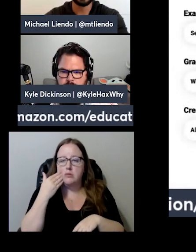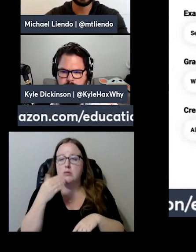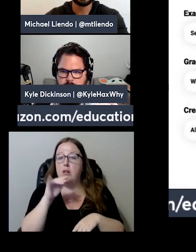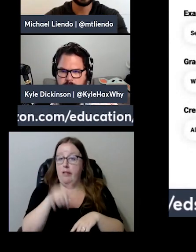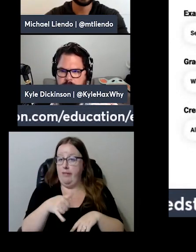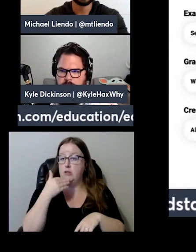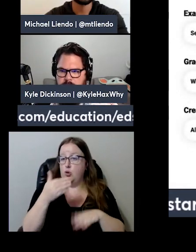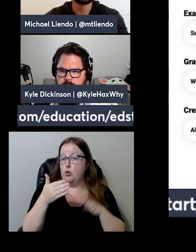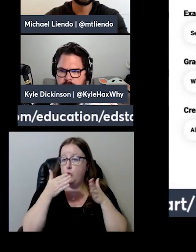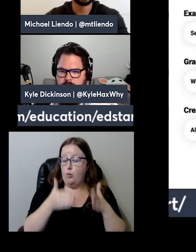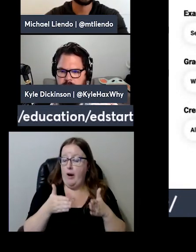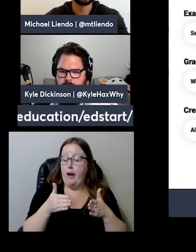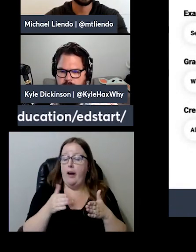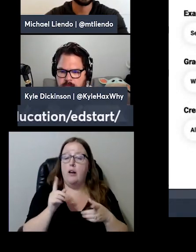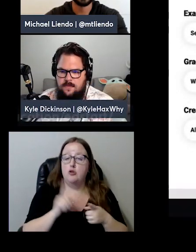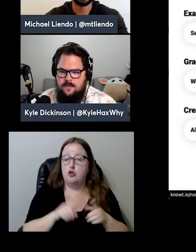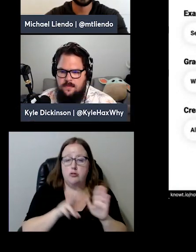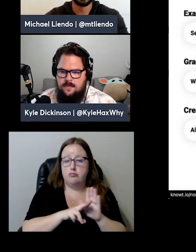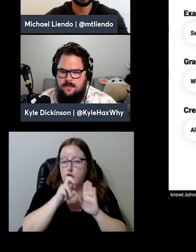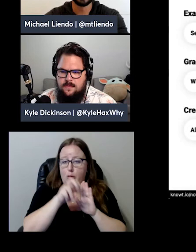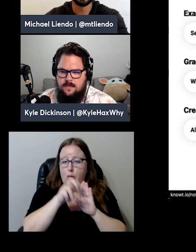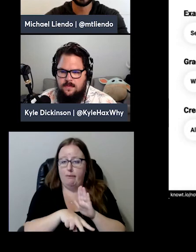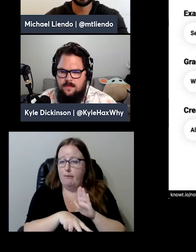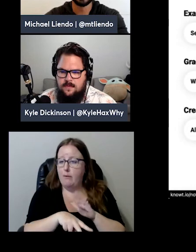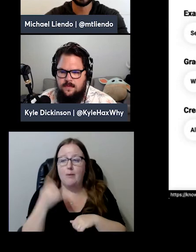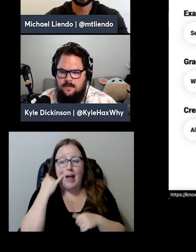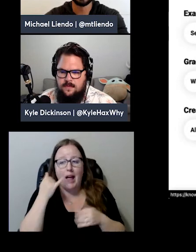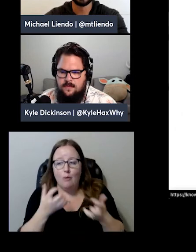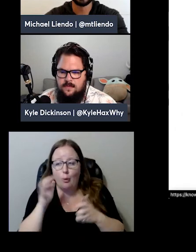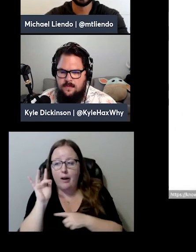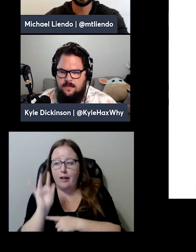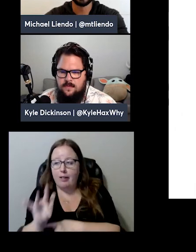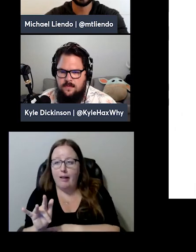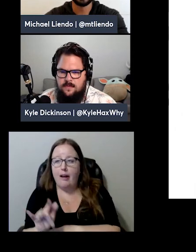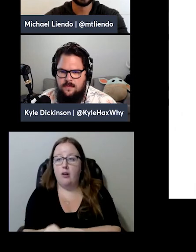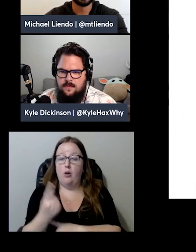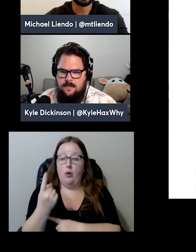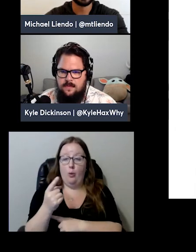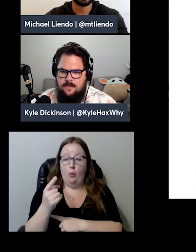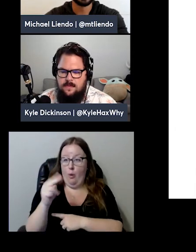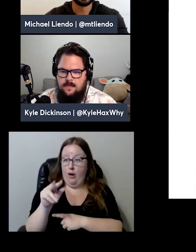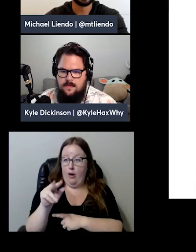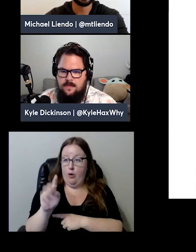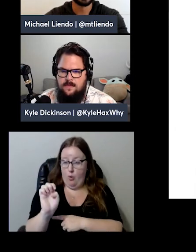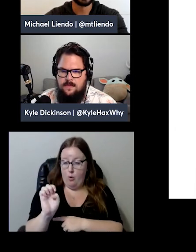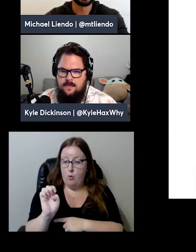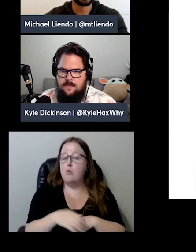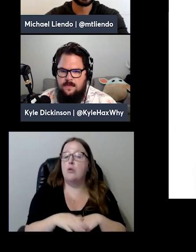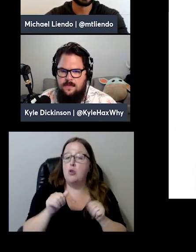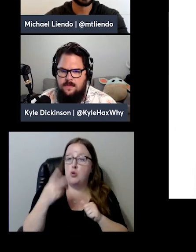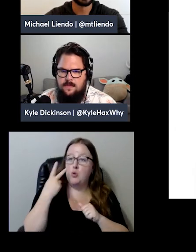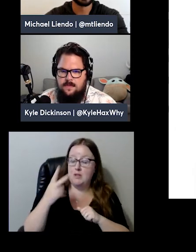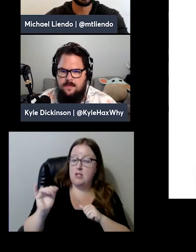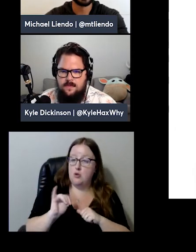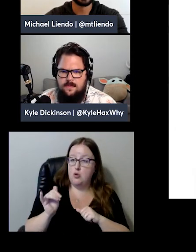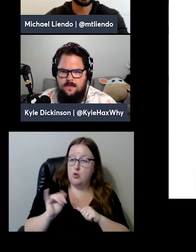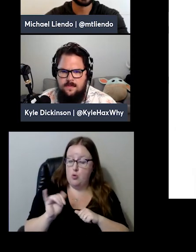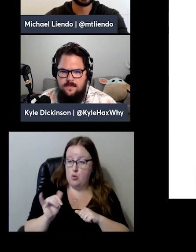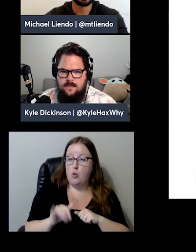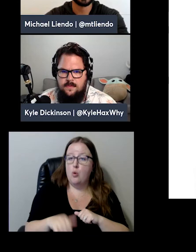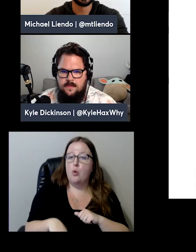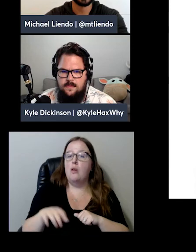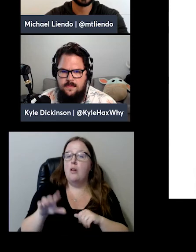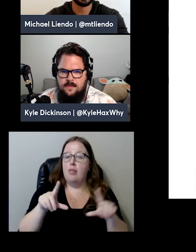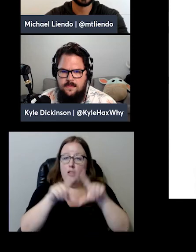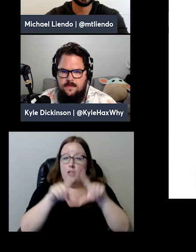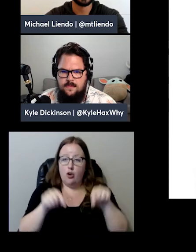to just jump into things. So if I wanted to click on, one of these notes, you'd see that you can actually see all of the flashcards for that